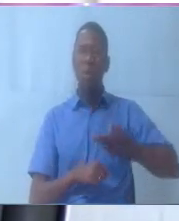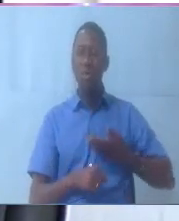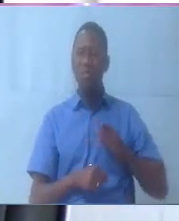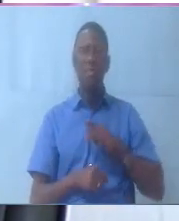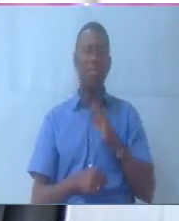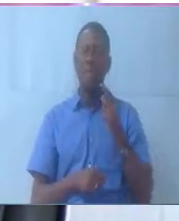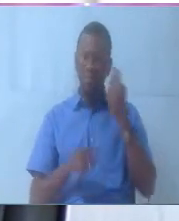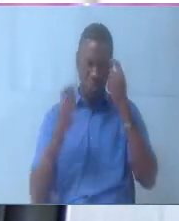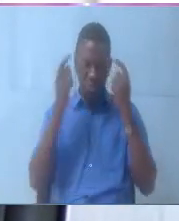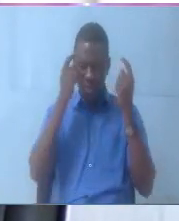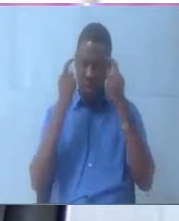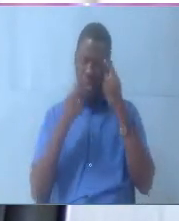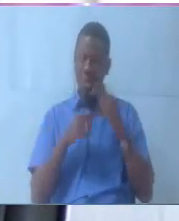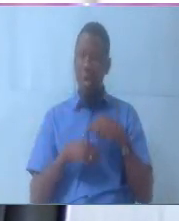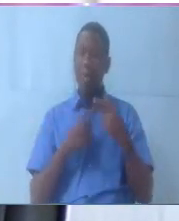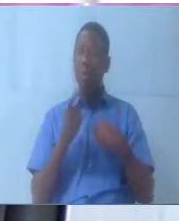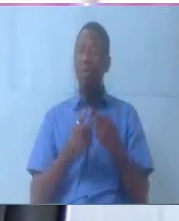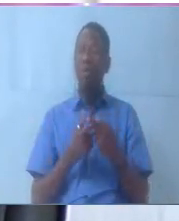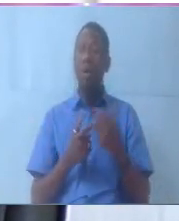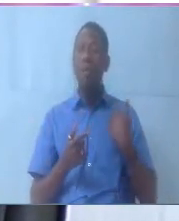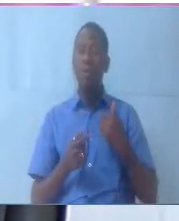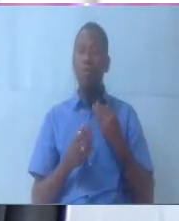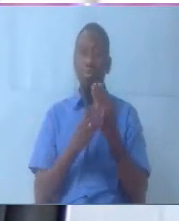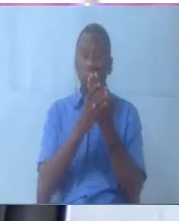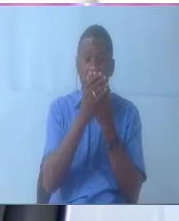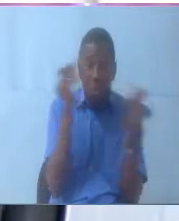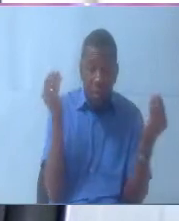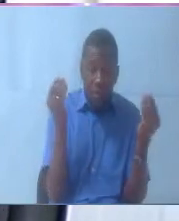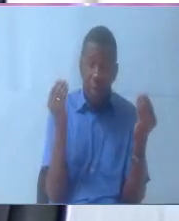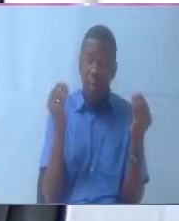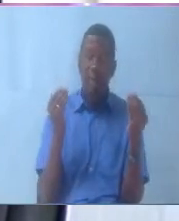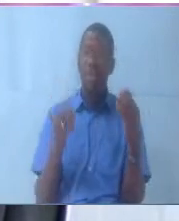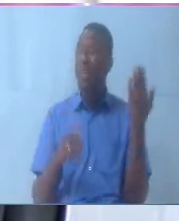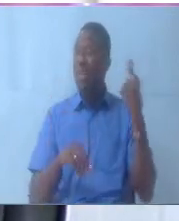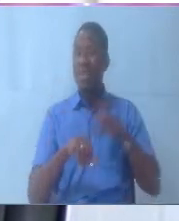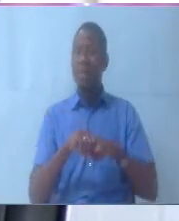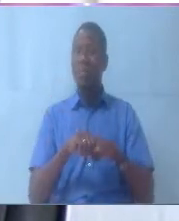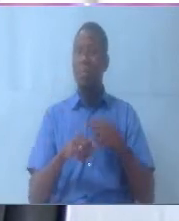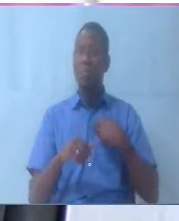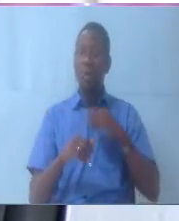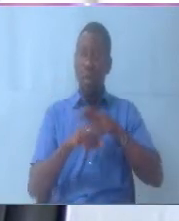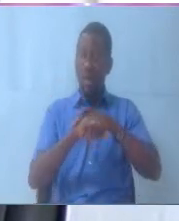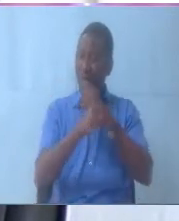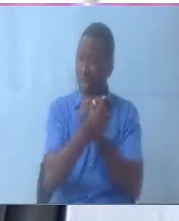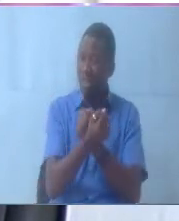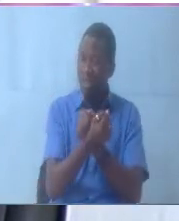people disappearing. And especially my arrest was at night as well.